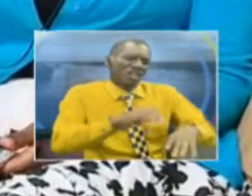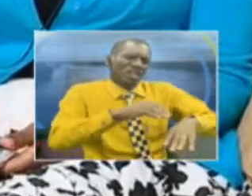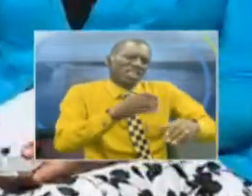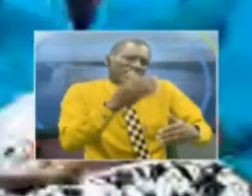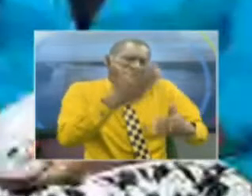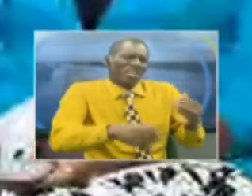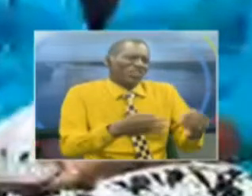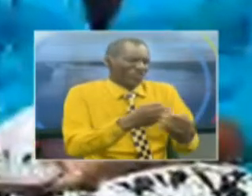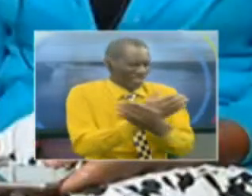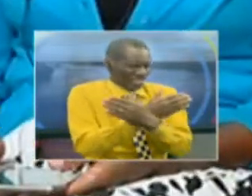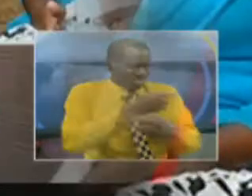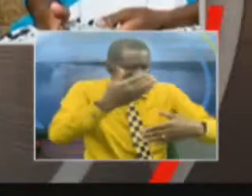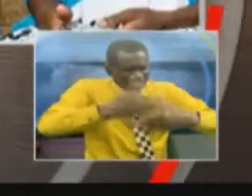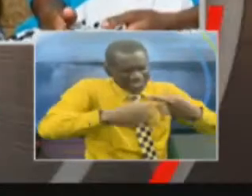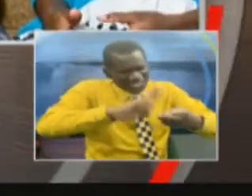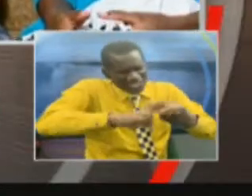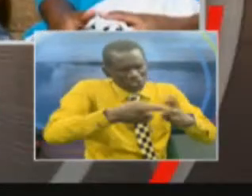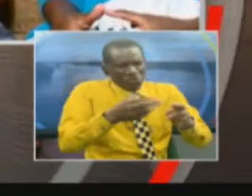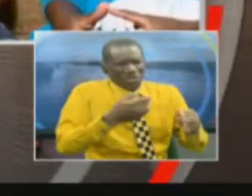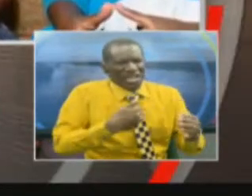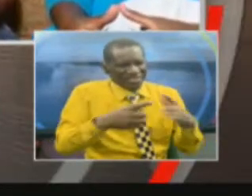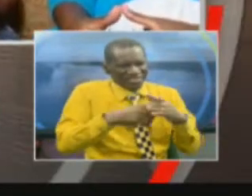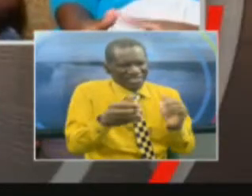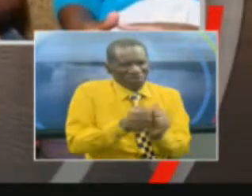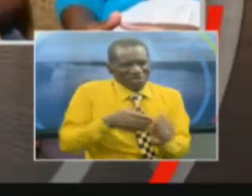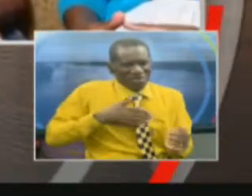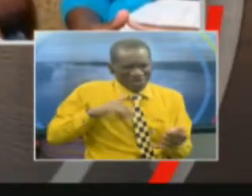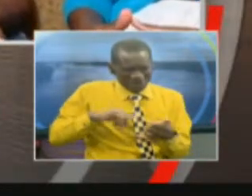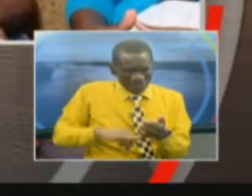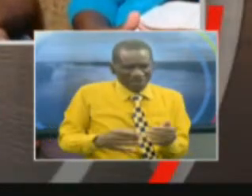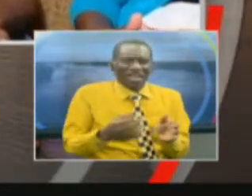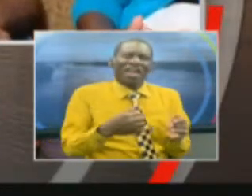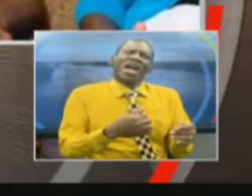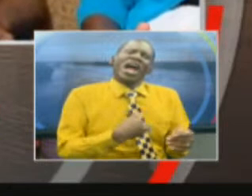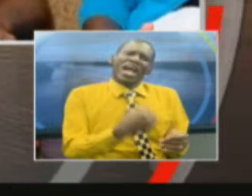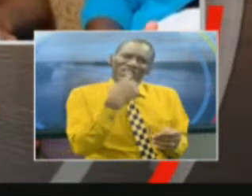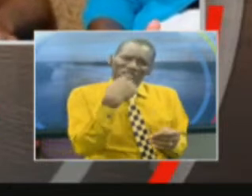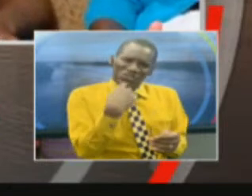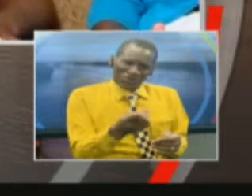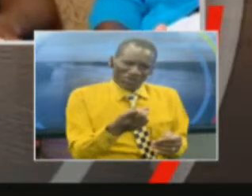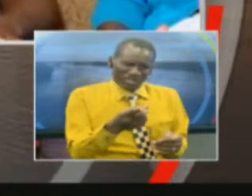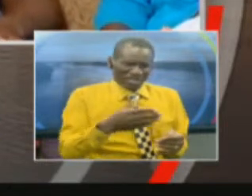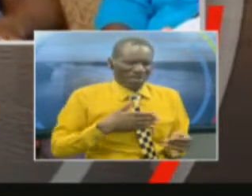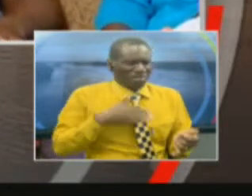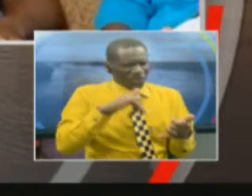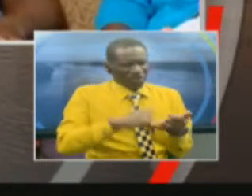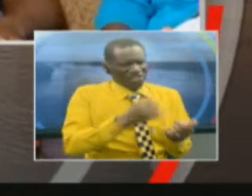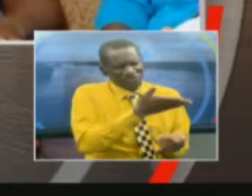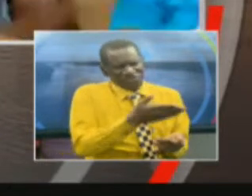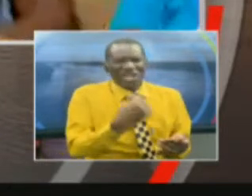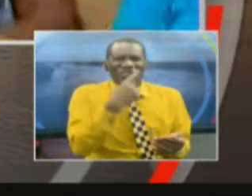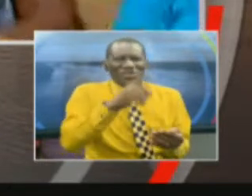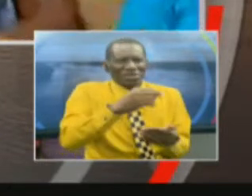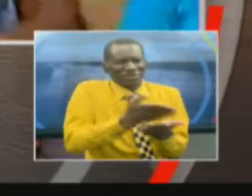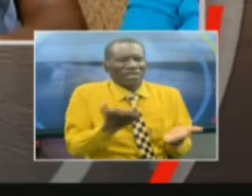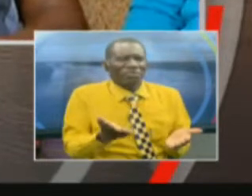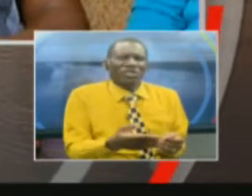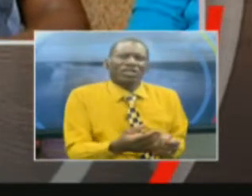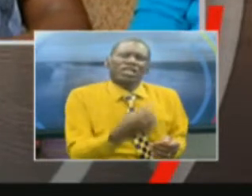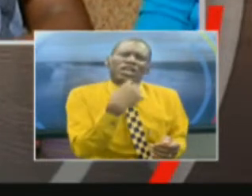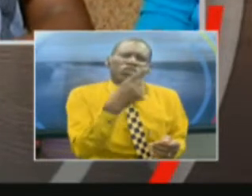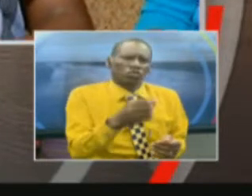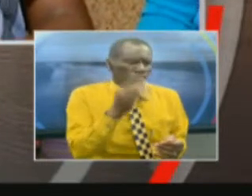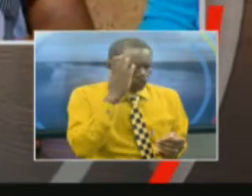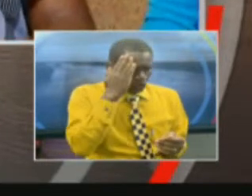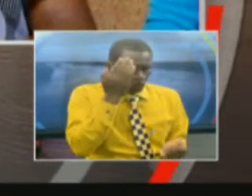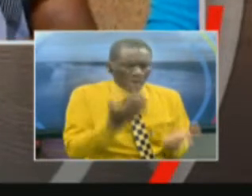that we had started. So I told her something silly like, you know, maybe